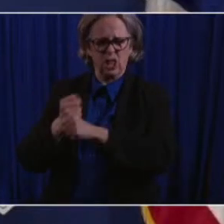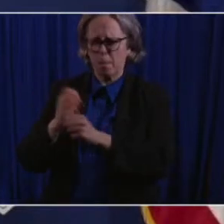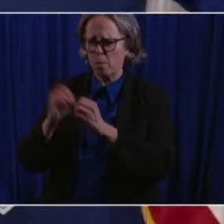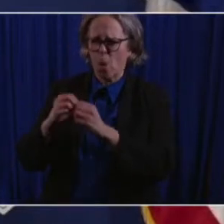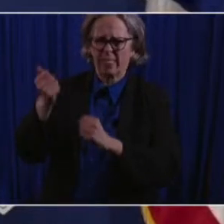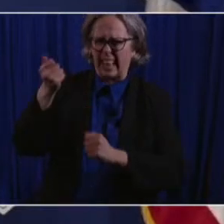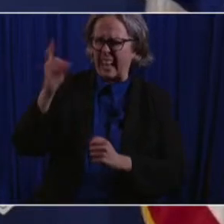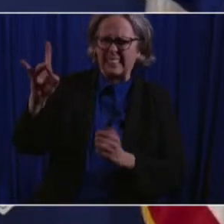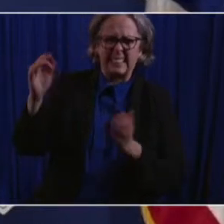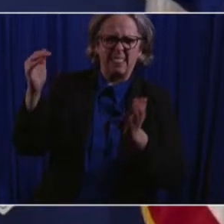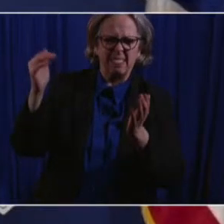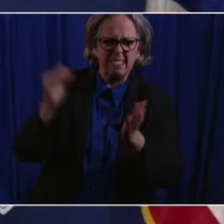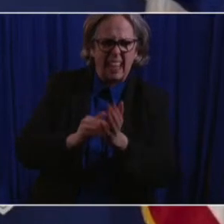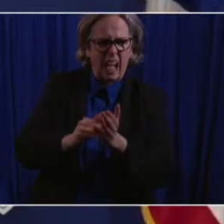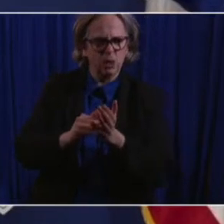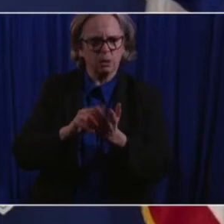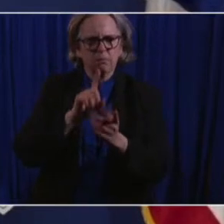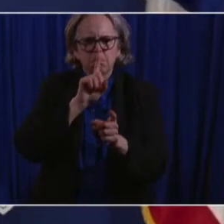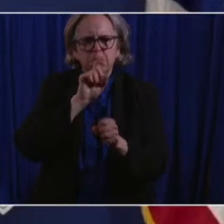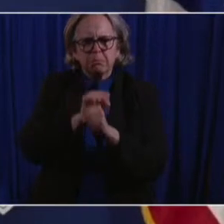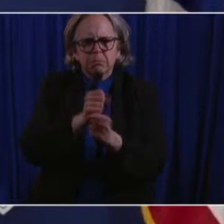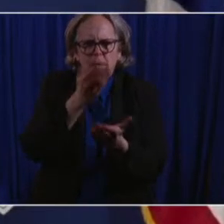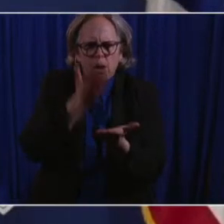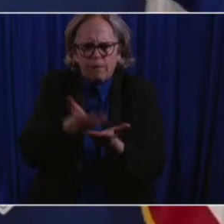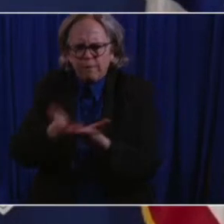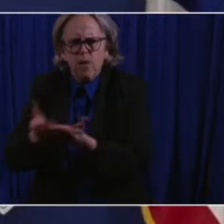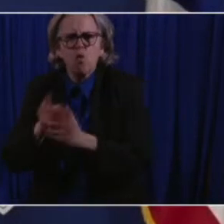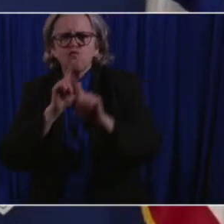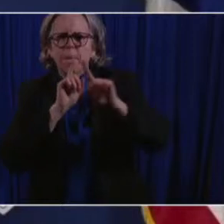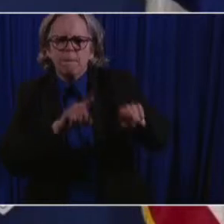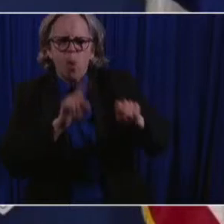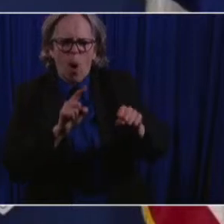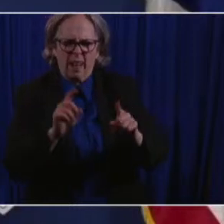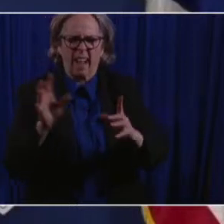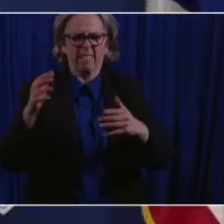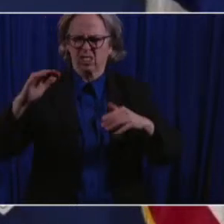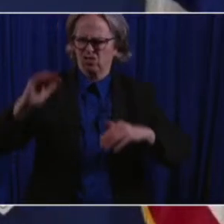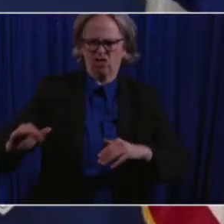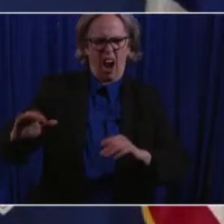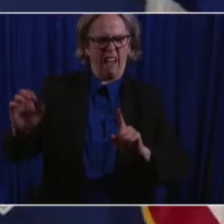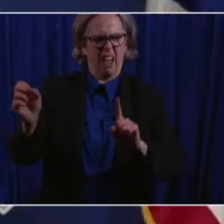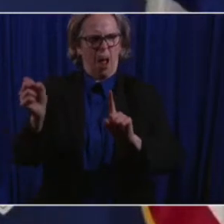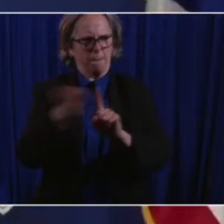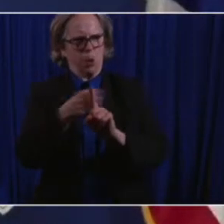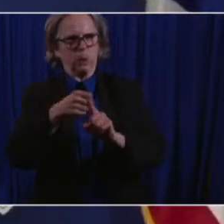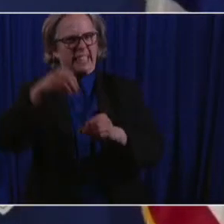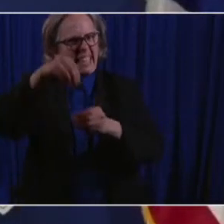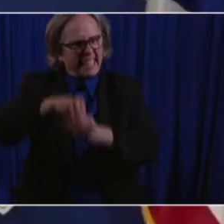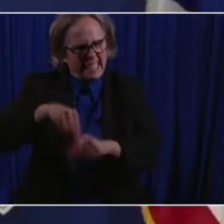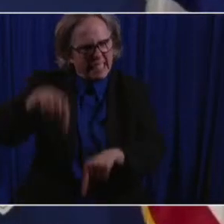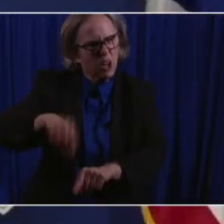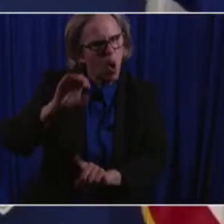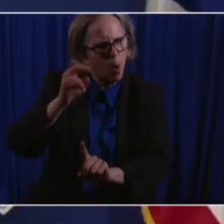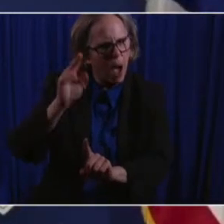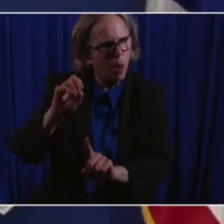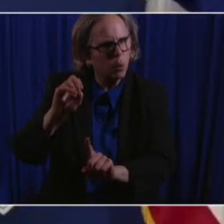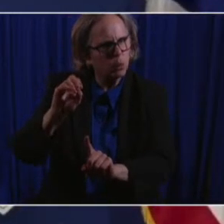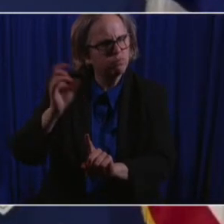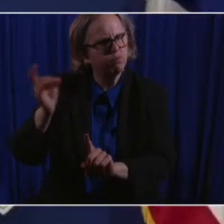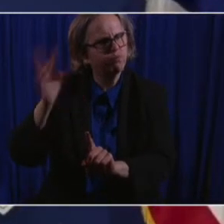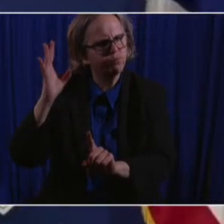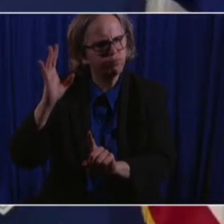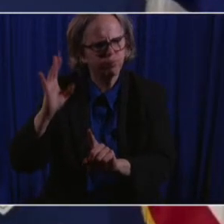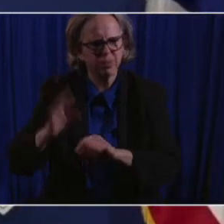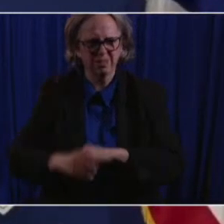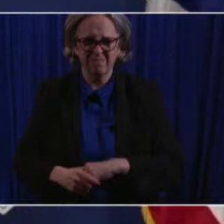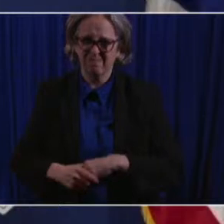abuse and neglect reported in Ohio. But we also know that in all likelihood, there were many